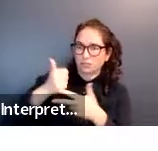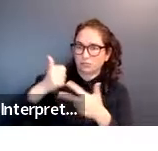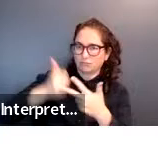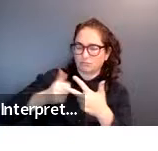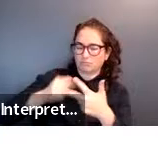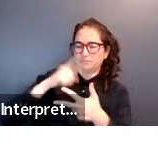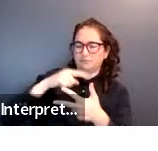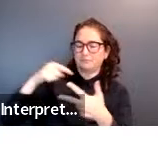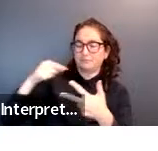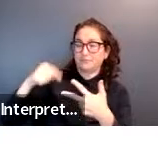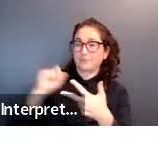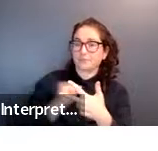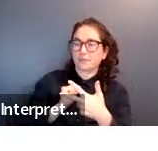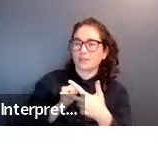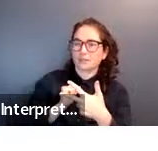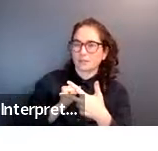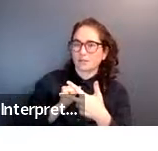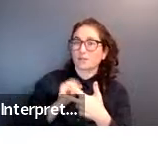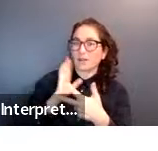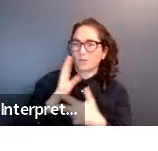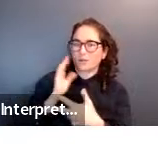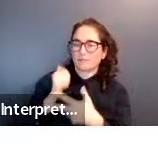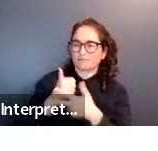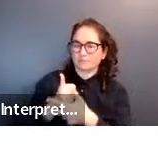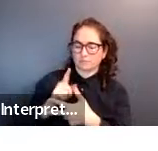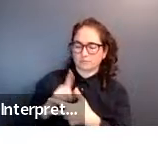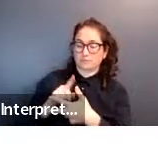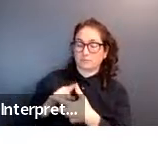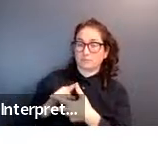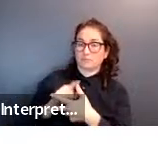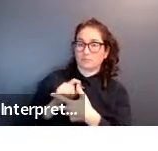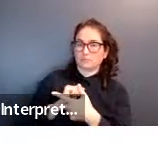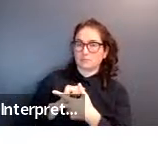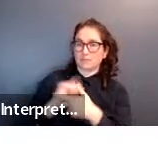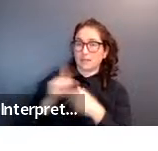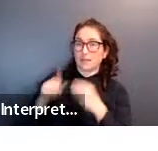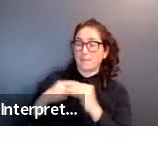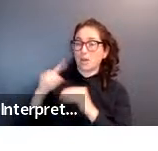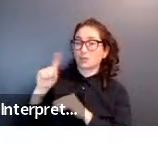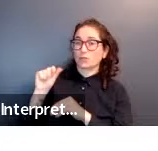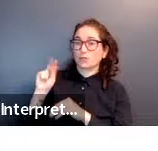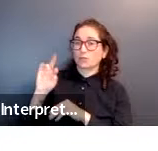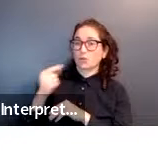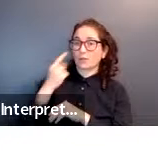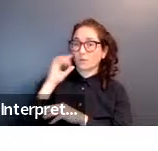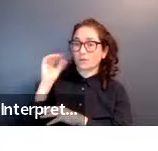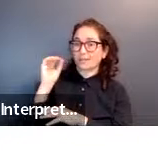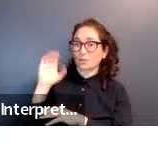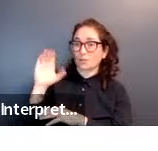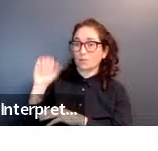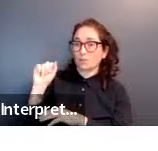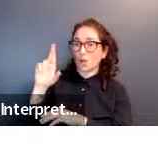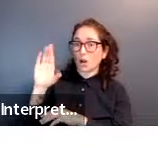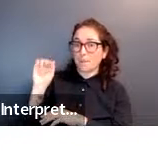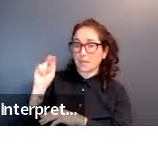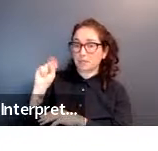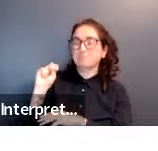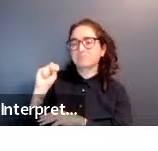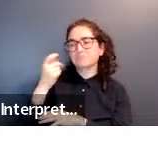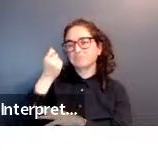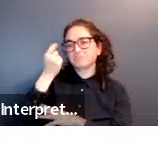3 presenters. So I'll take it in order. My question regarding zoning for zero carbon. We know